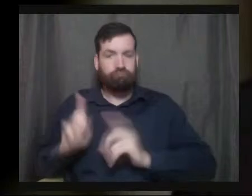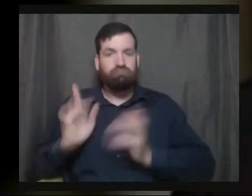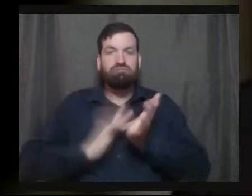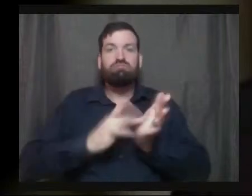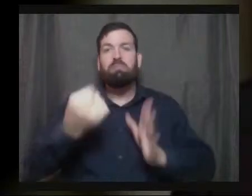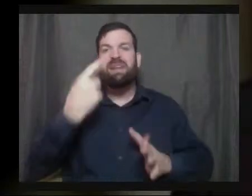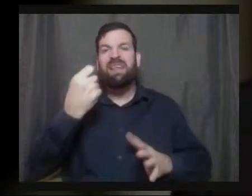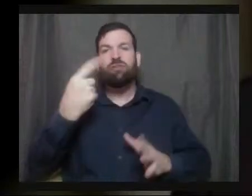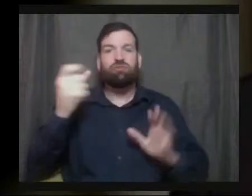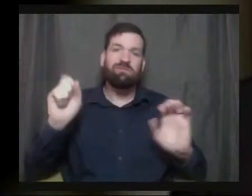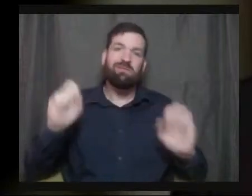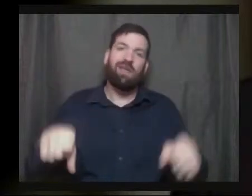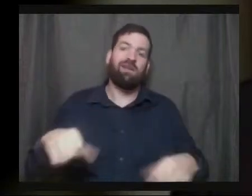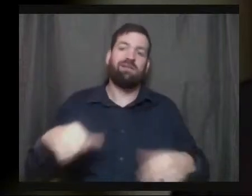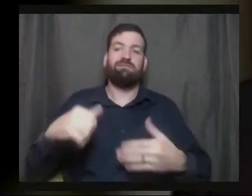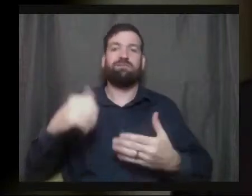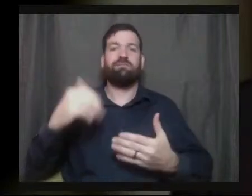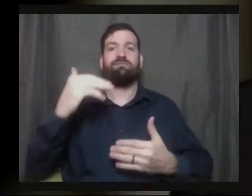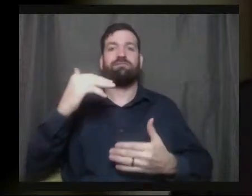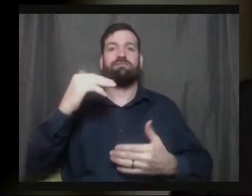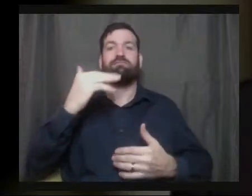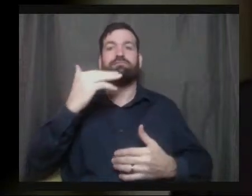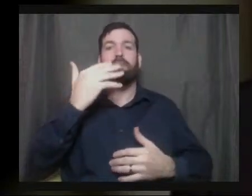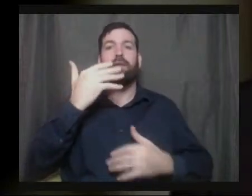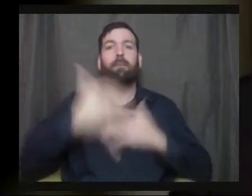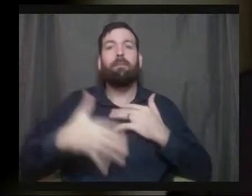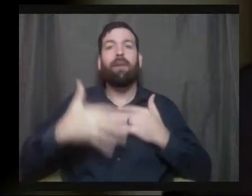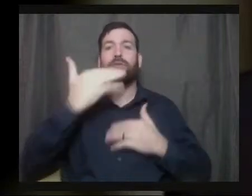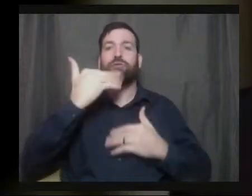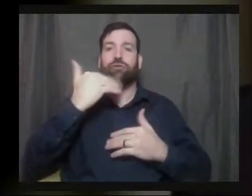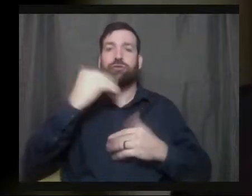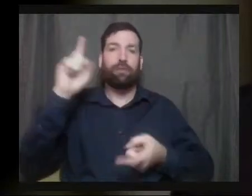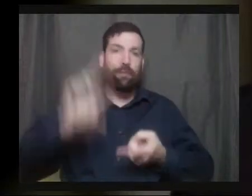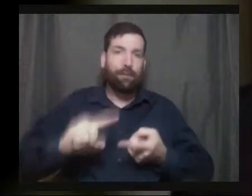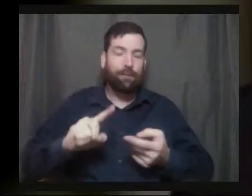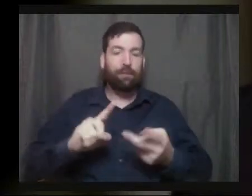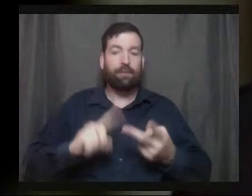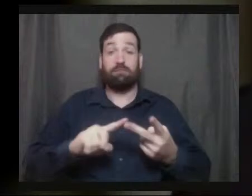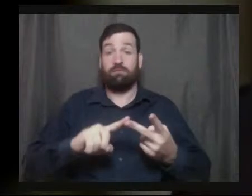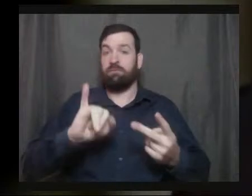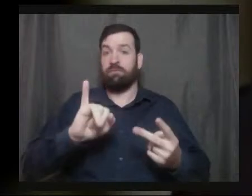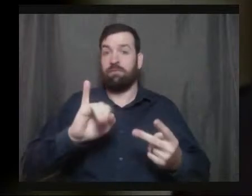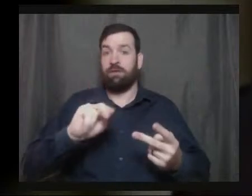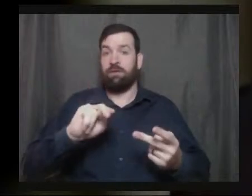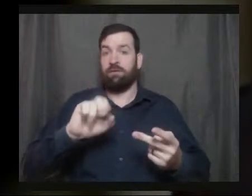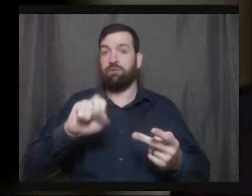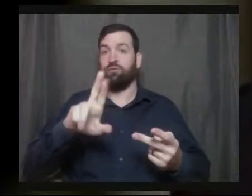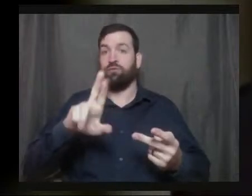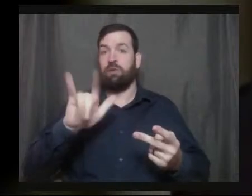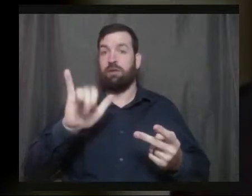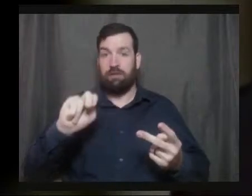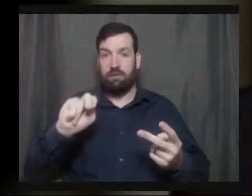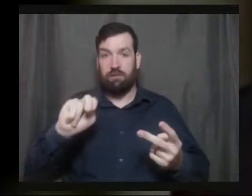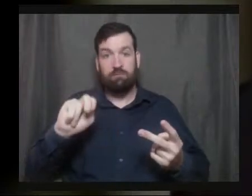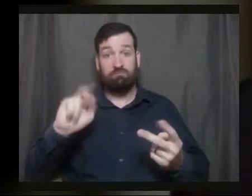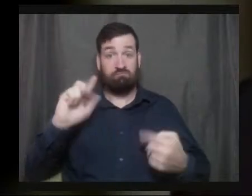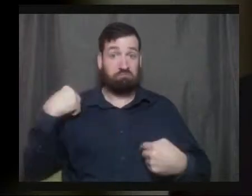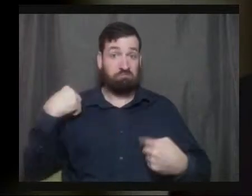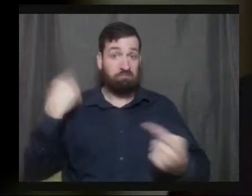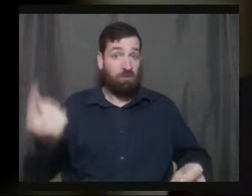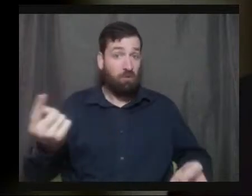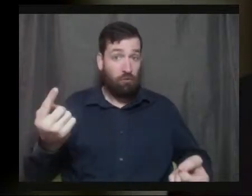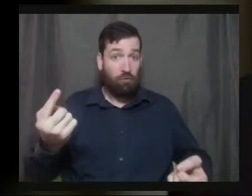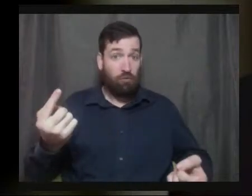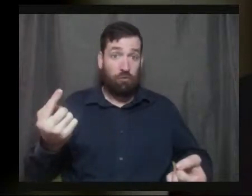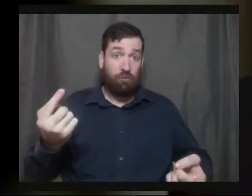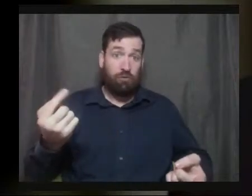will lower blood sugars. They'll also, insulin is one thing that has thus far been found to be